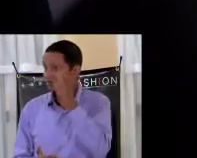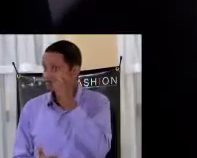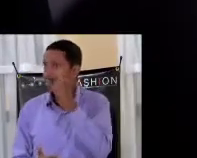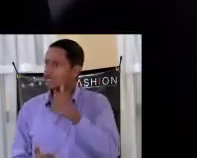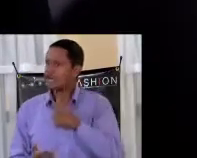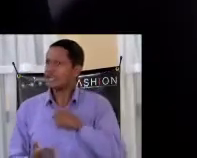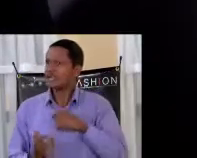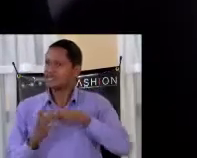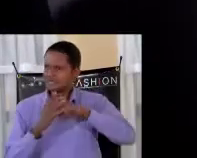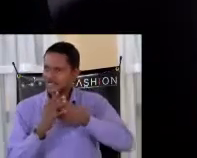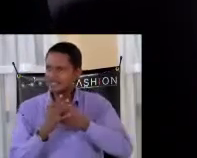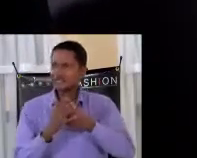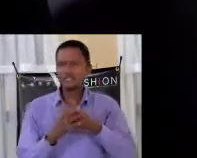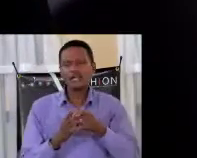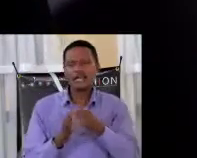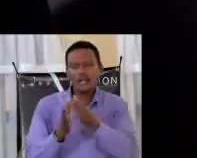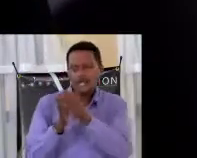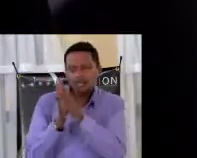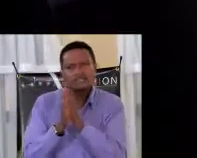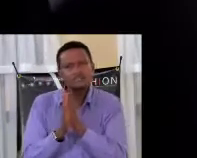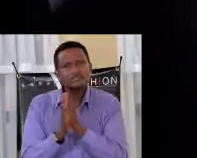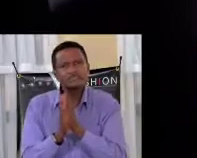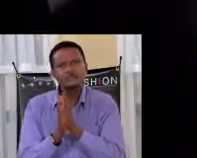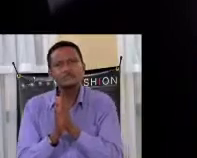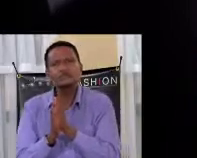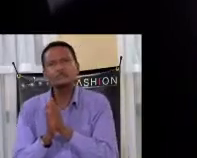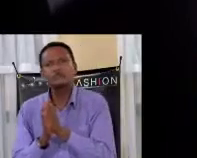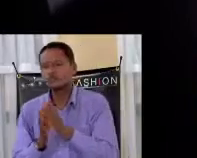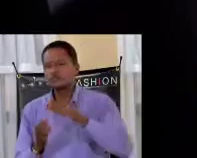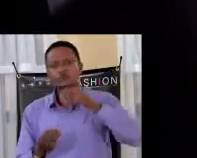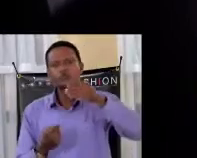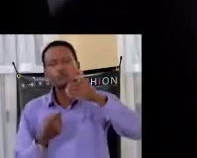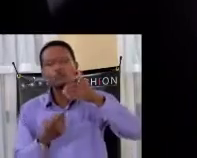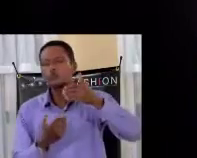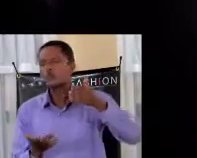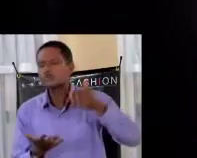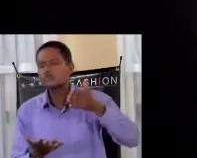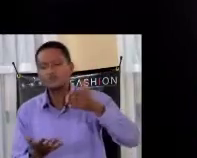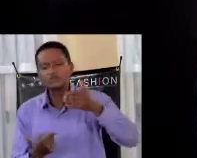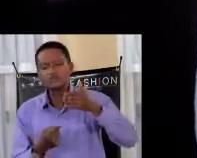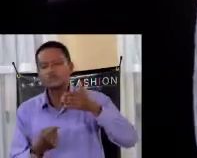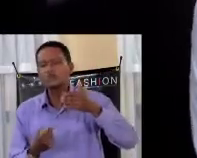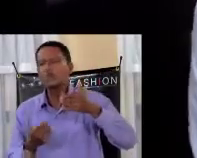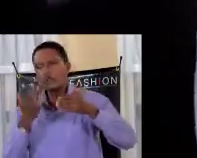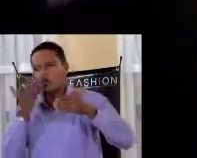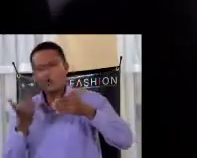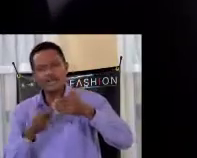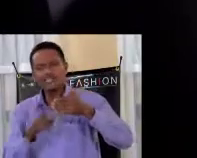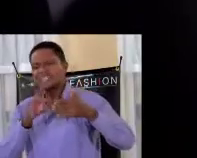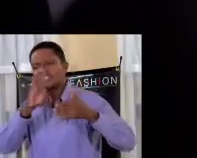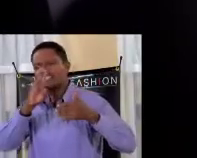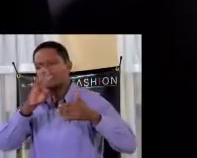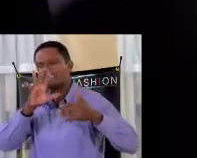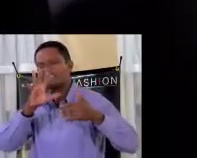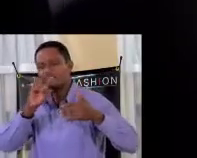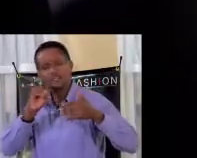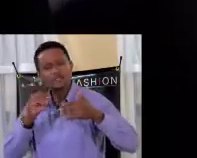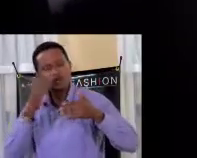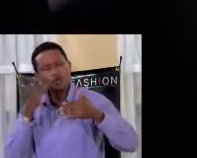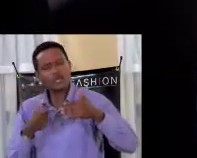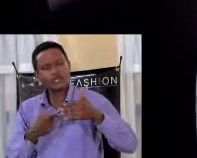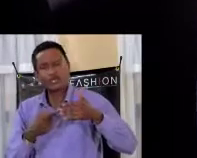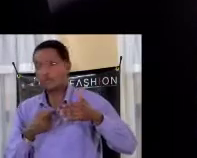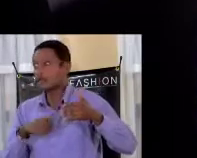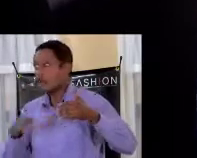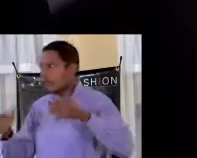I started asking them to break it down for me. Tell me, what is this? Why is it 750? And I went and I did my own research.